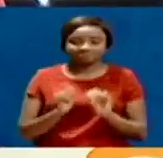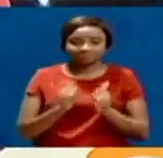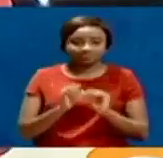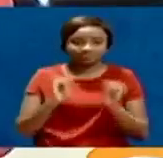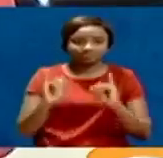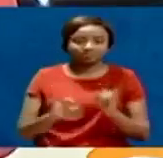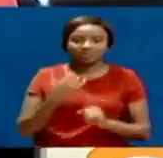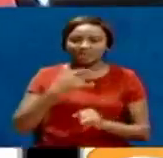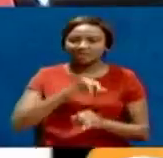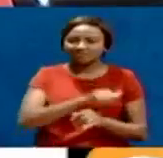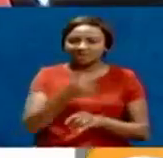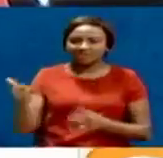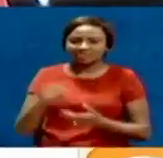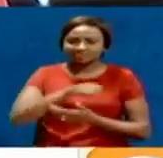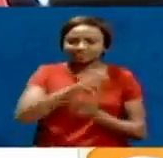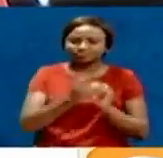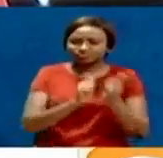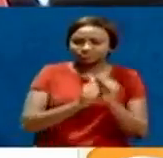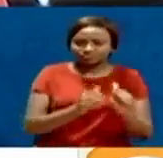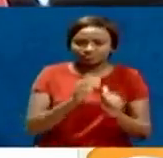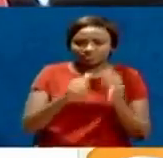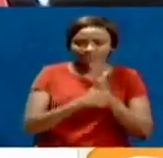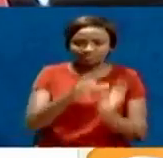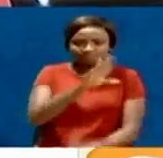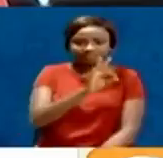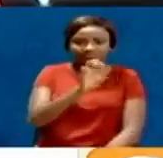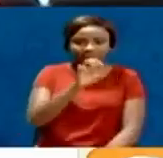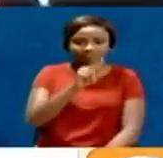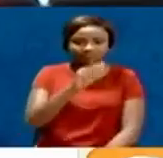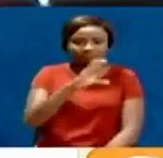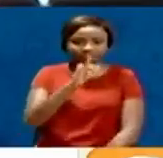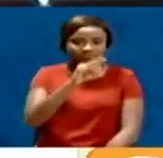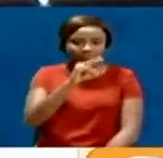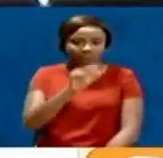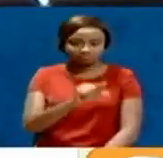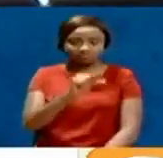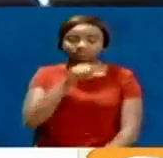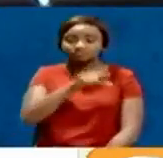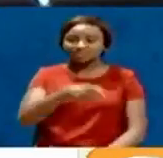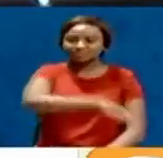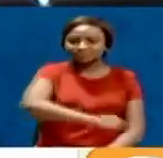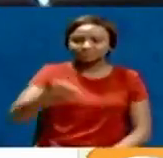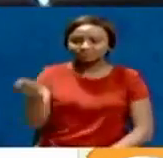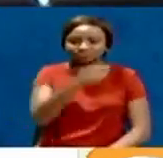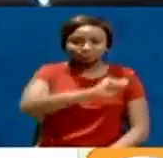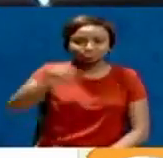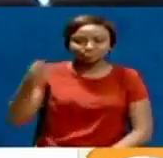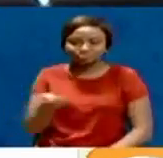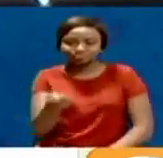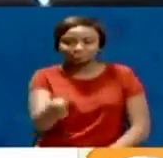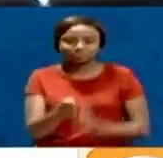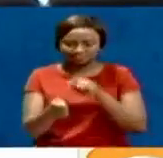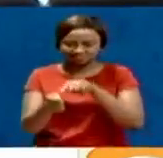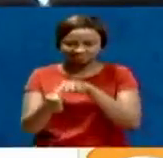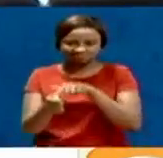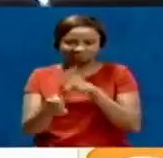Fencing is a unique combative sport based on sword fighting. It is one of five sports that has been a permanent fixture